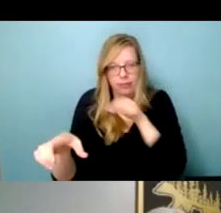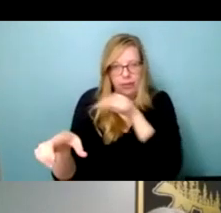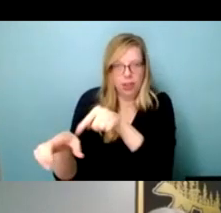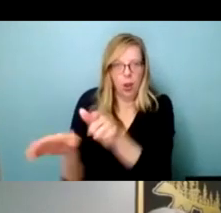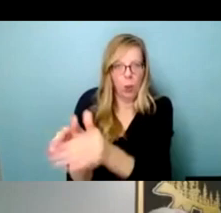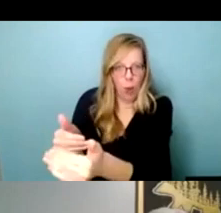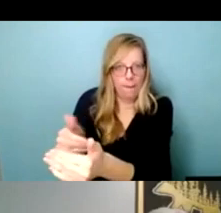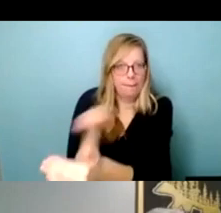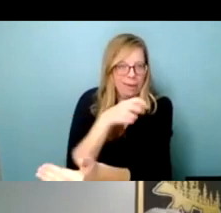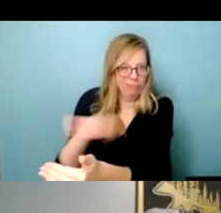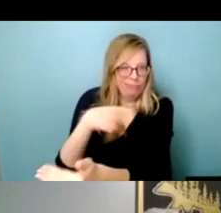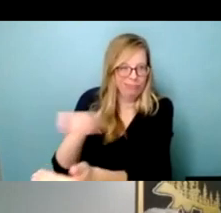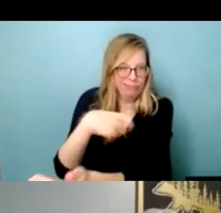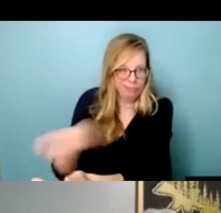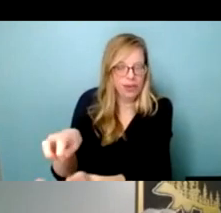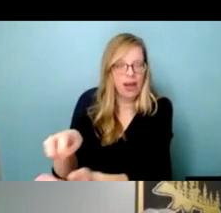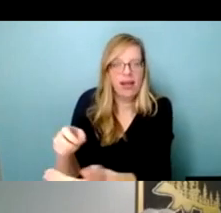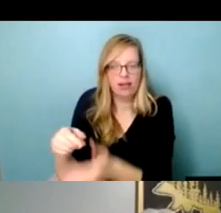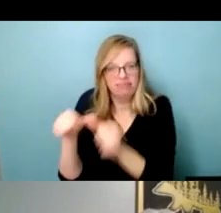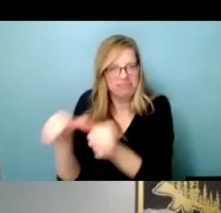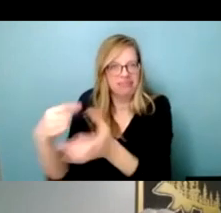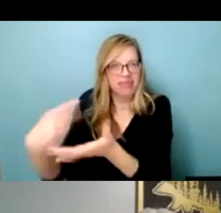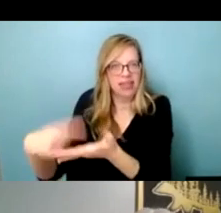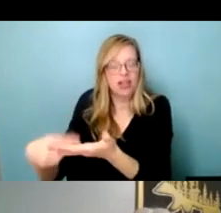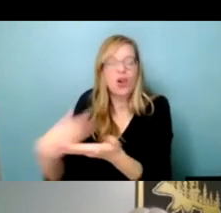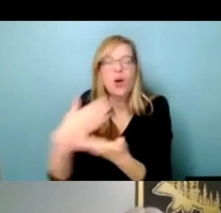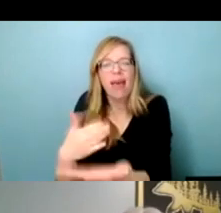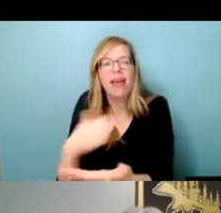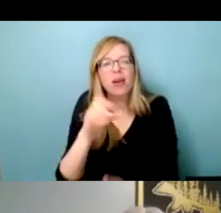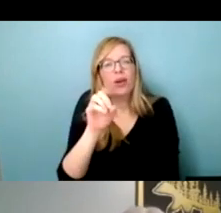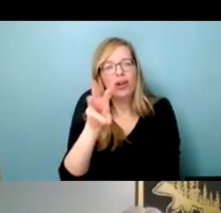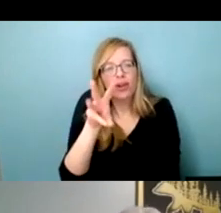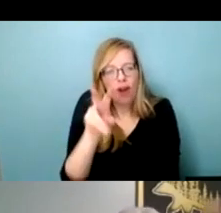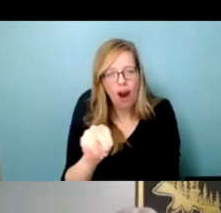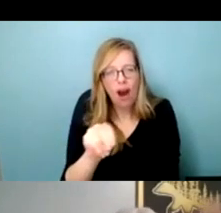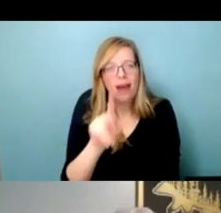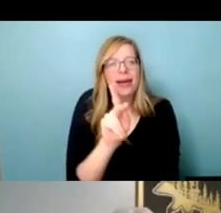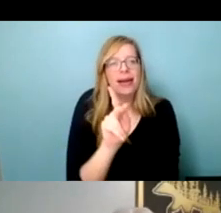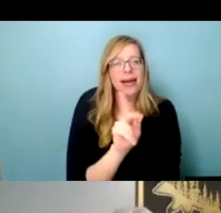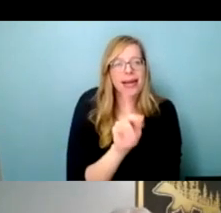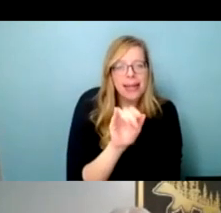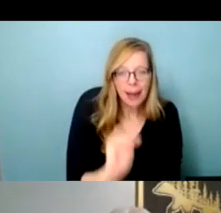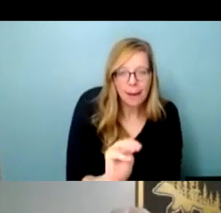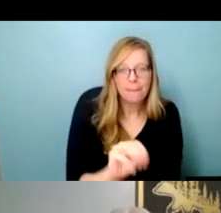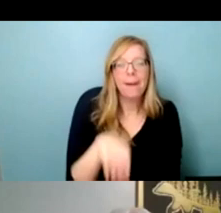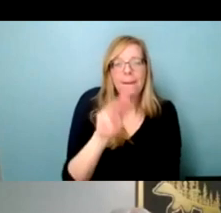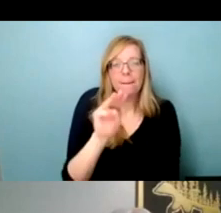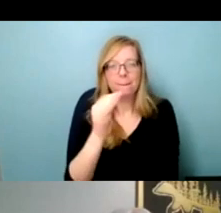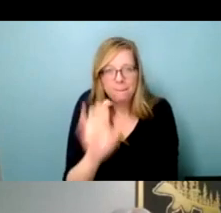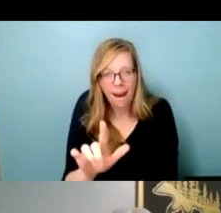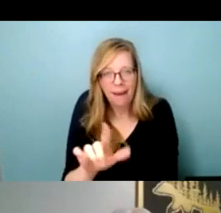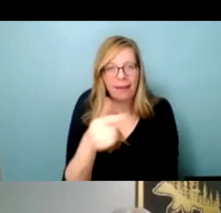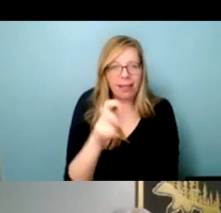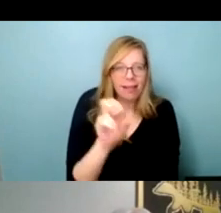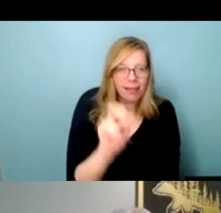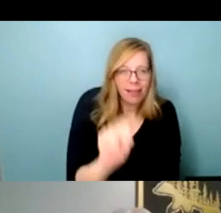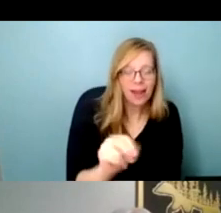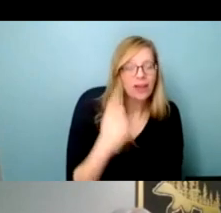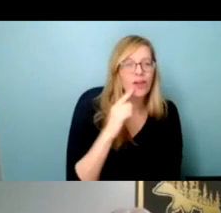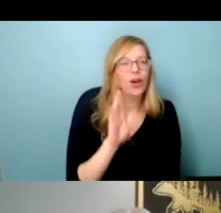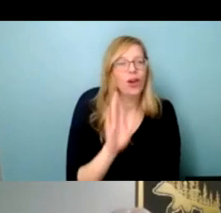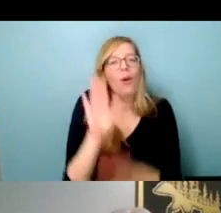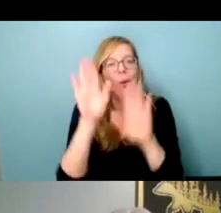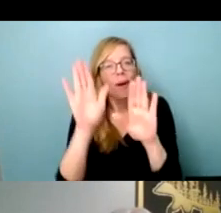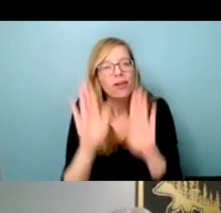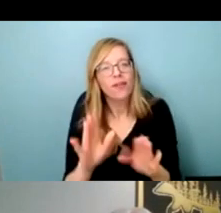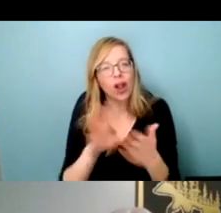much, Dawn. Thank you very much, Michael. Thank you very much, Kim. And thanks so much, Glenn, for that excellent conversation, that excellent learning and